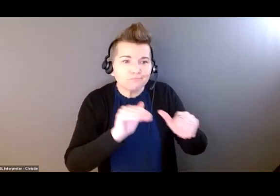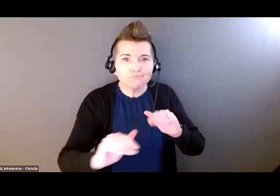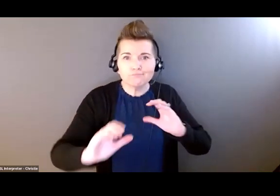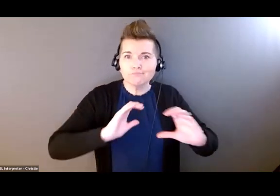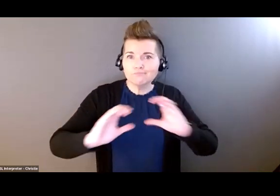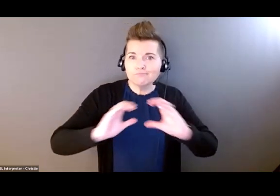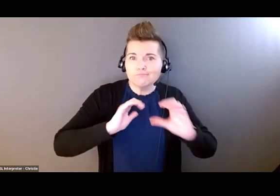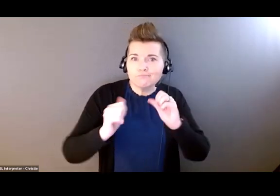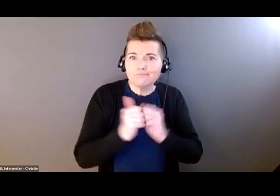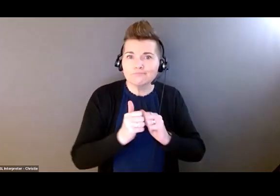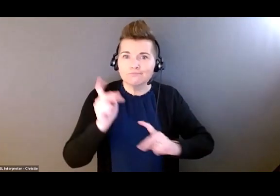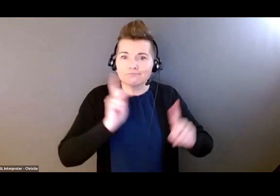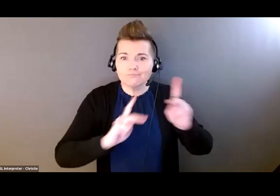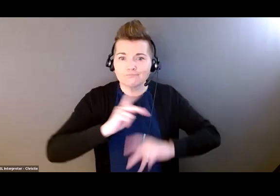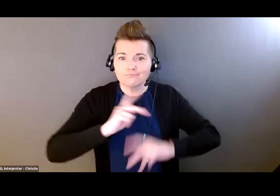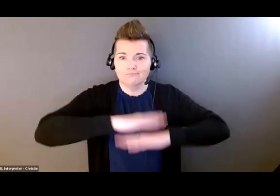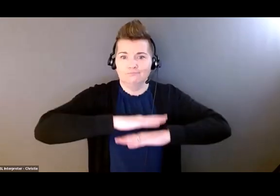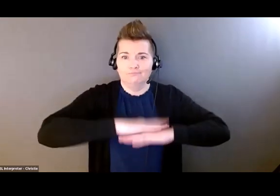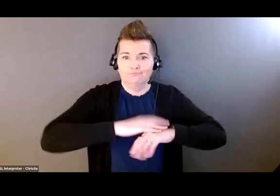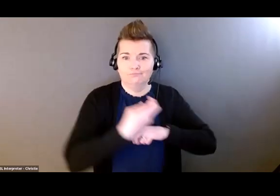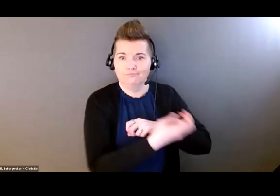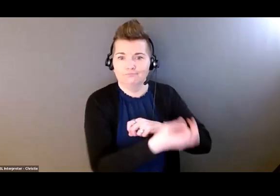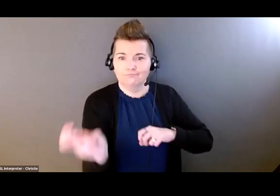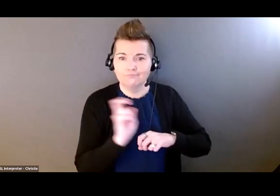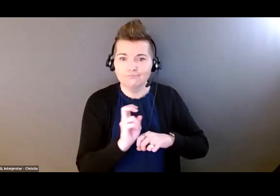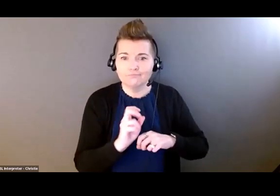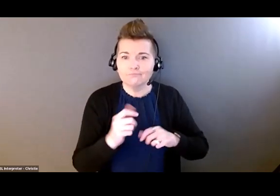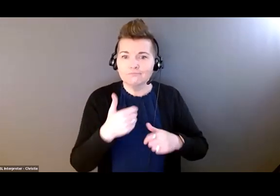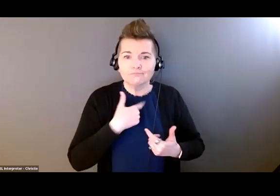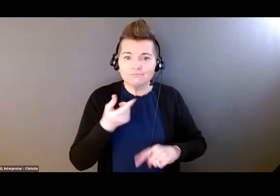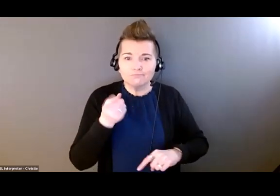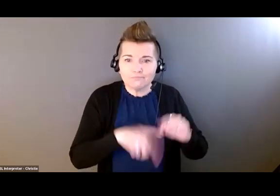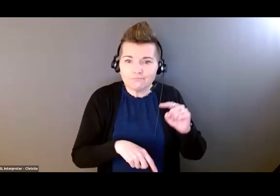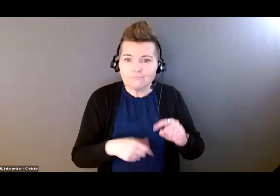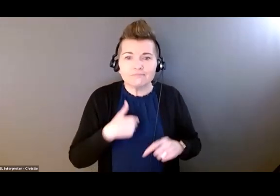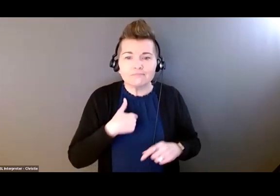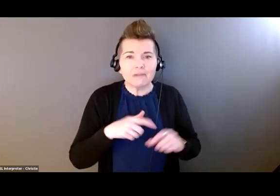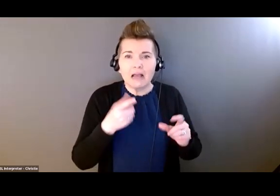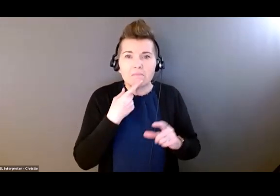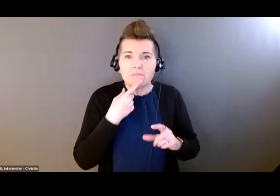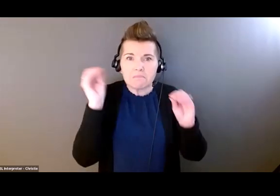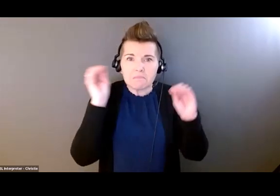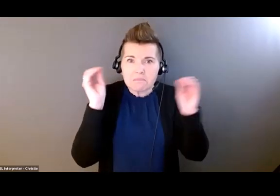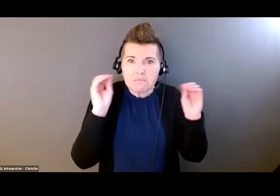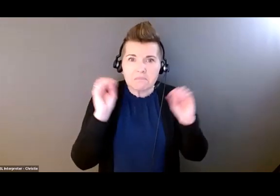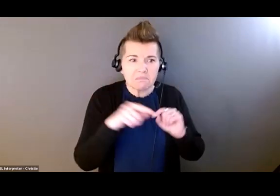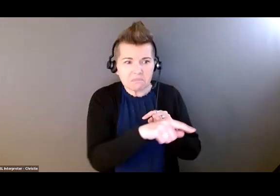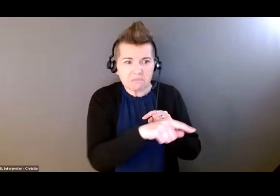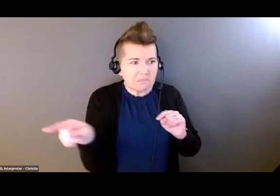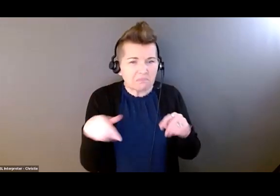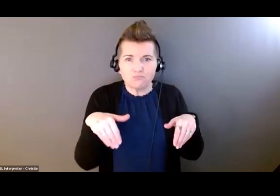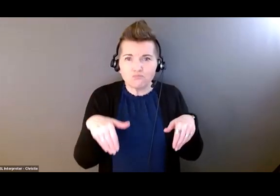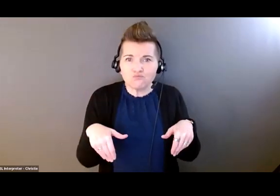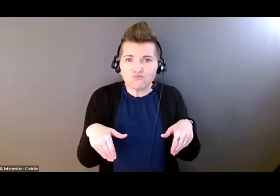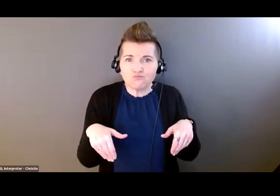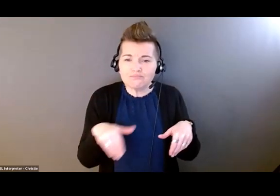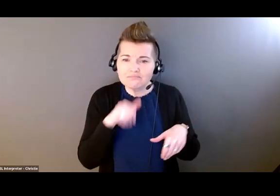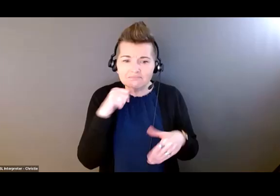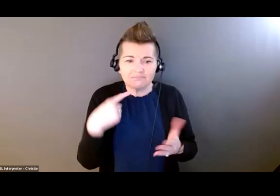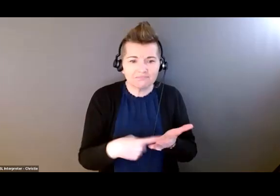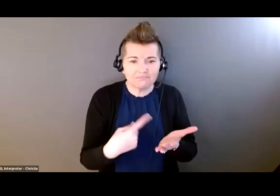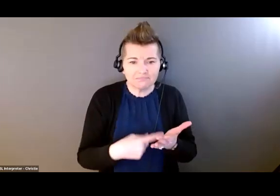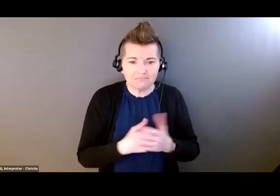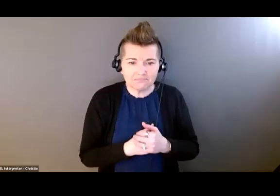Here at Diamond House, I tried to break the ice at the table many times and just couldn't. They didn't